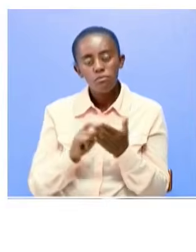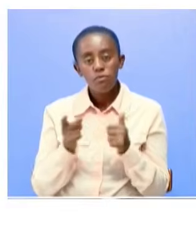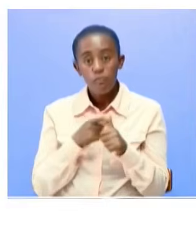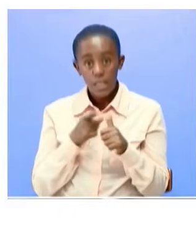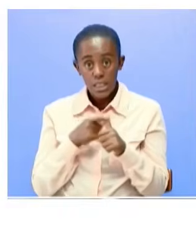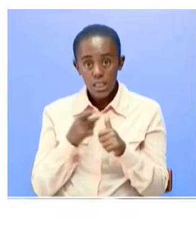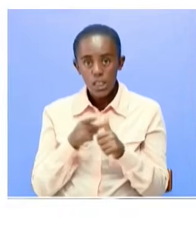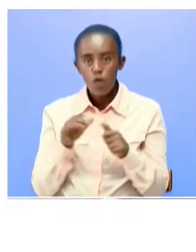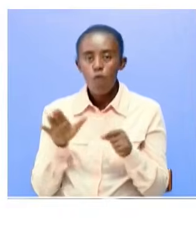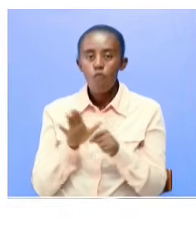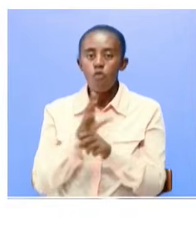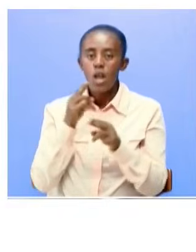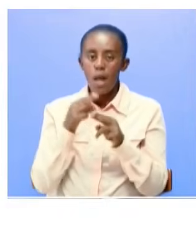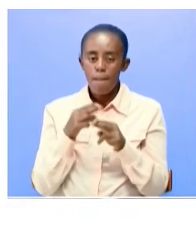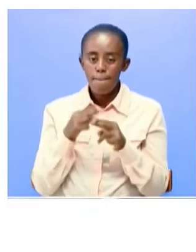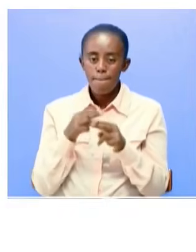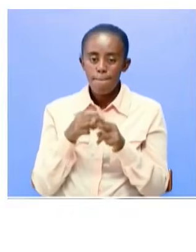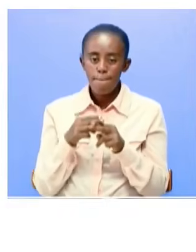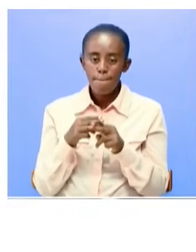name.